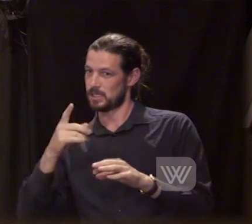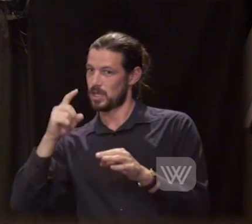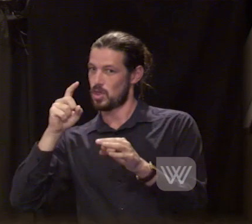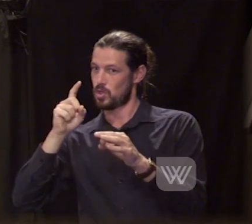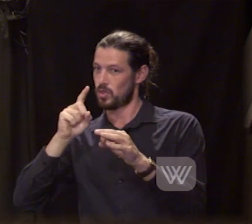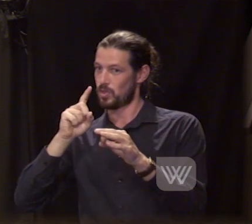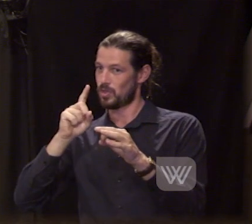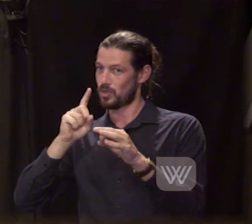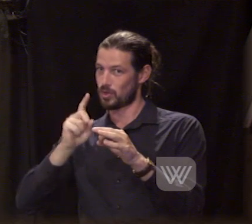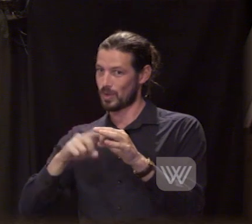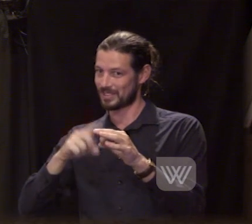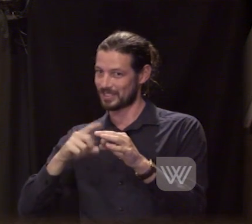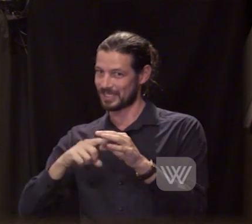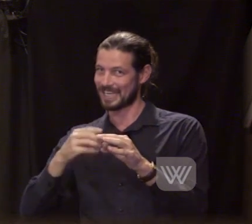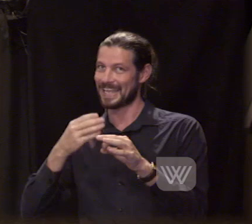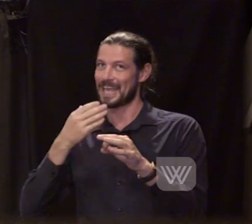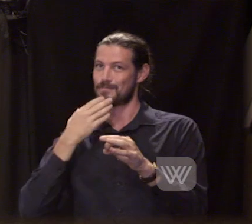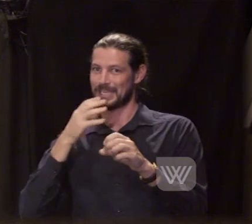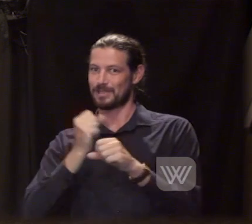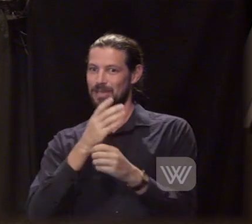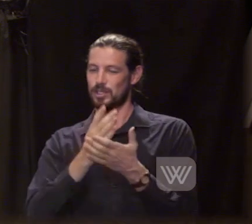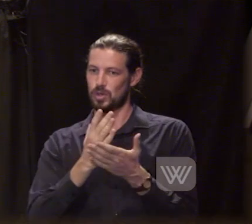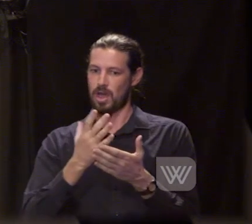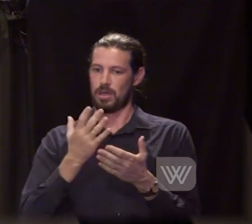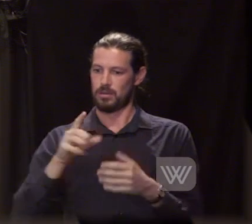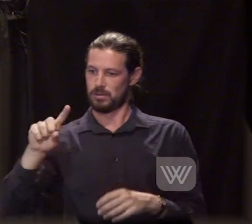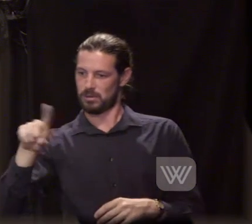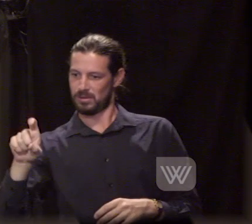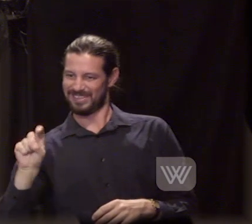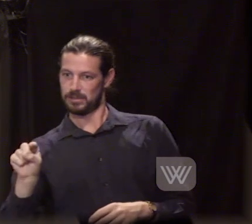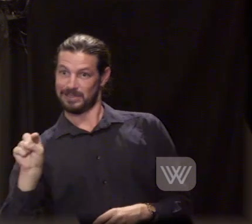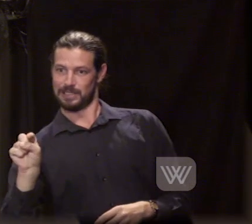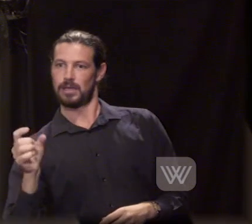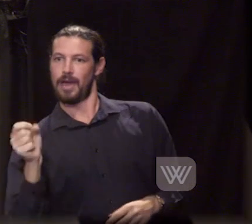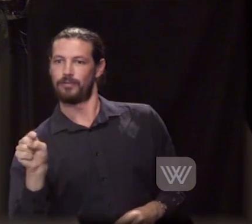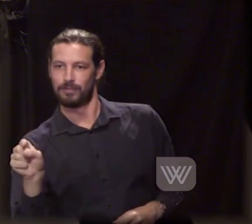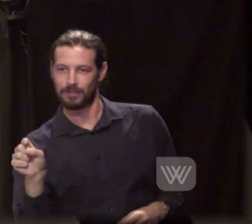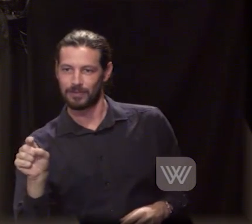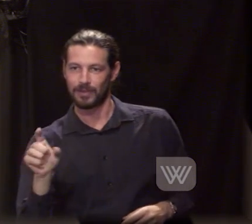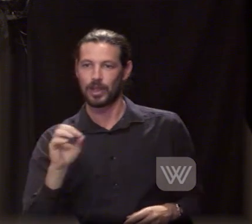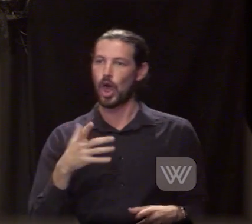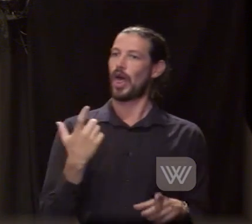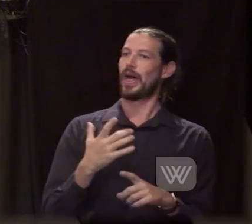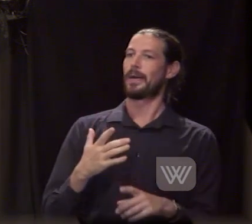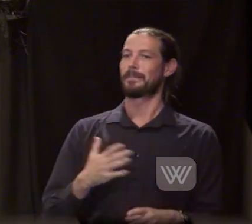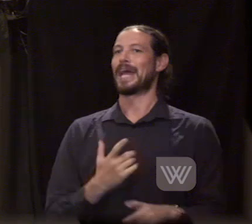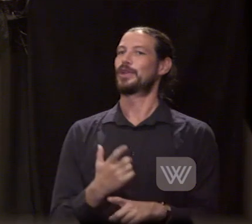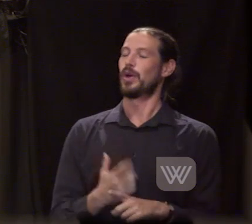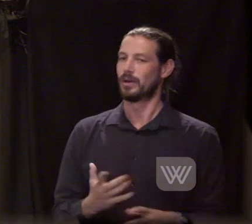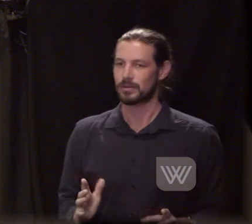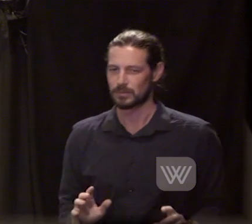be a question? And I want you to actually, rather than perhaps pontificating at length, as I perhaps have done in